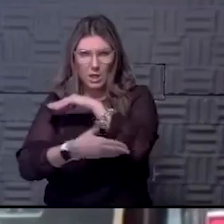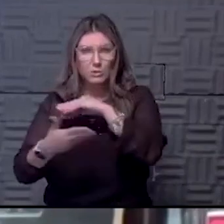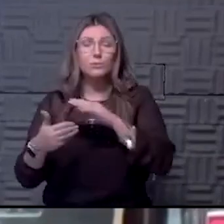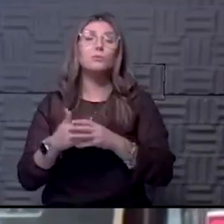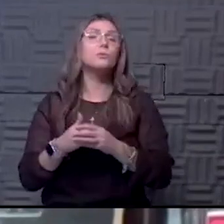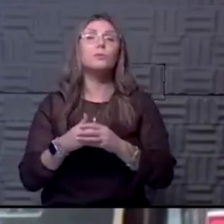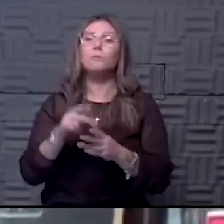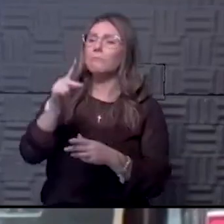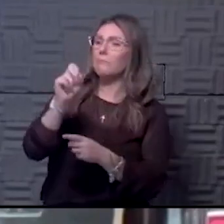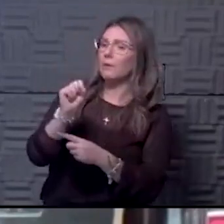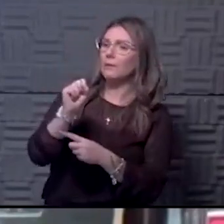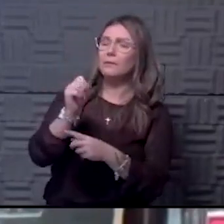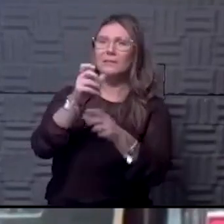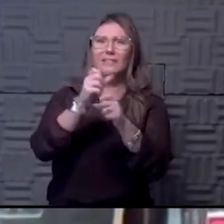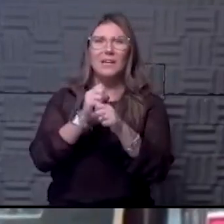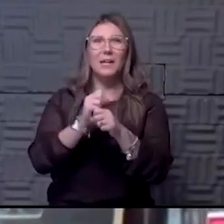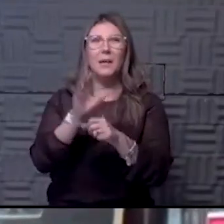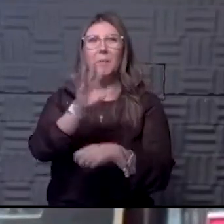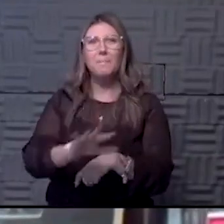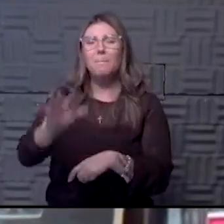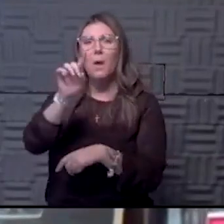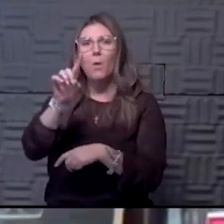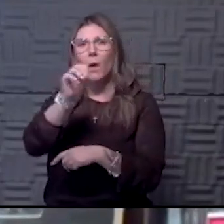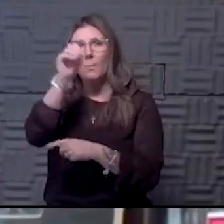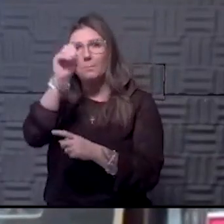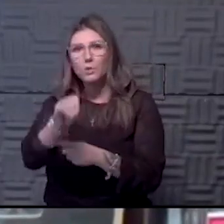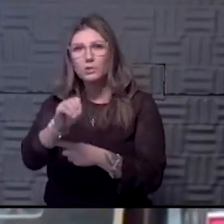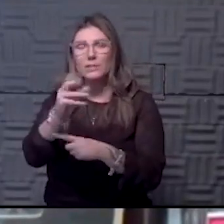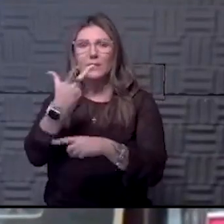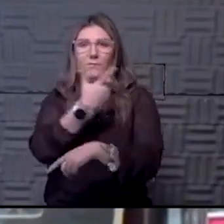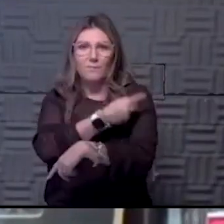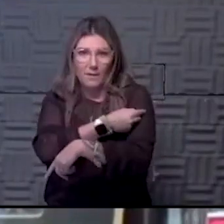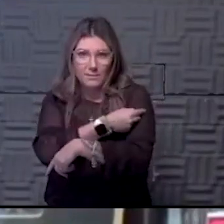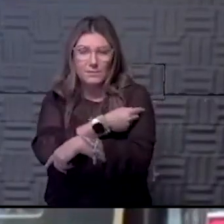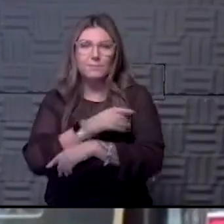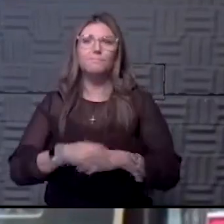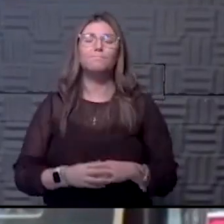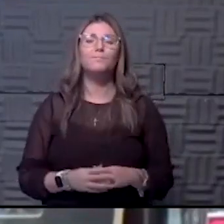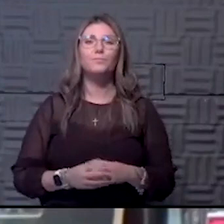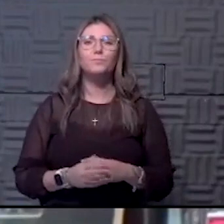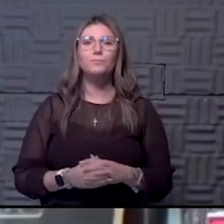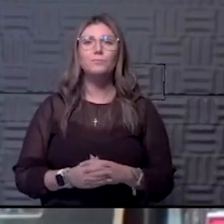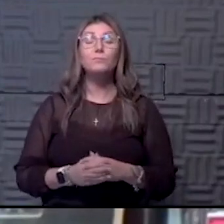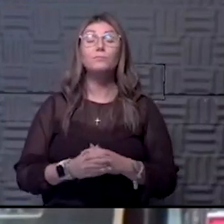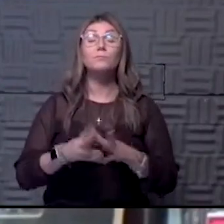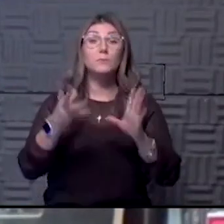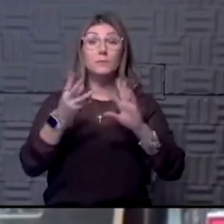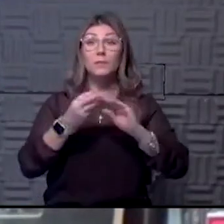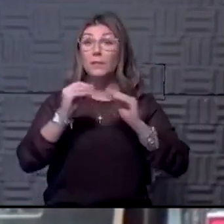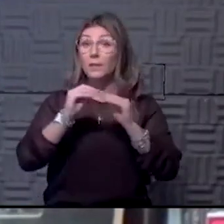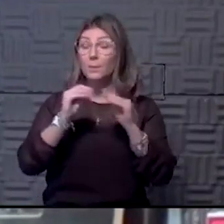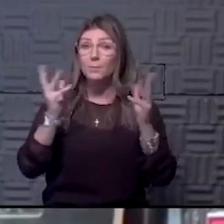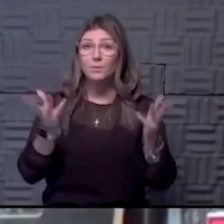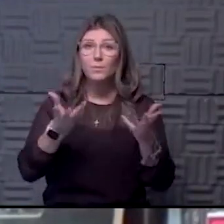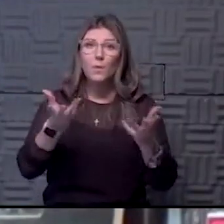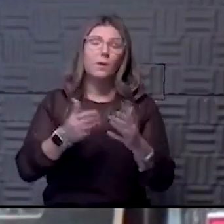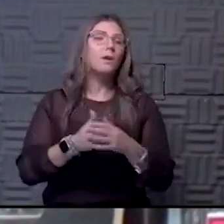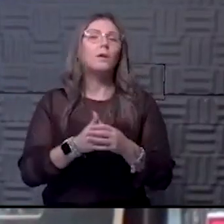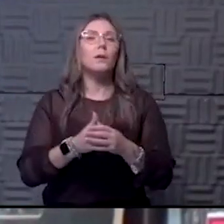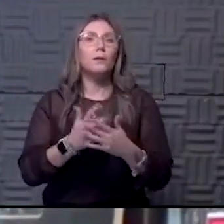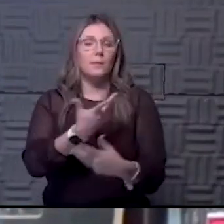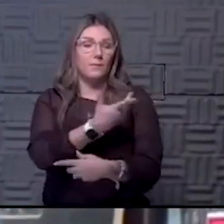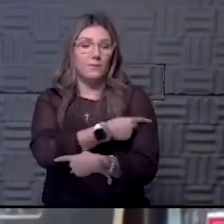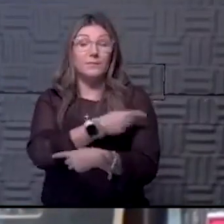has received about 1% of the vaccine. And the numbers are that the vaccines have